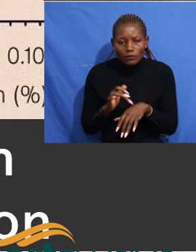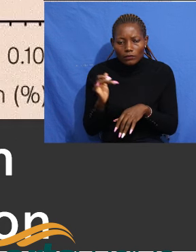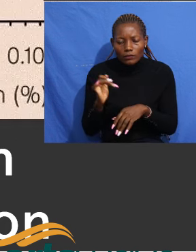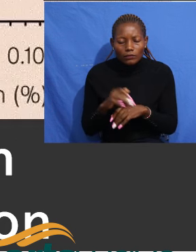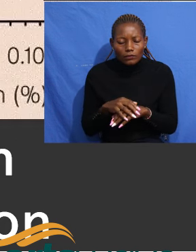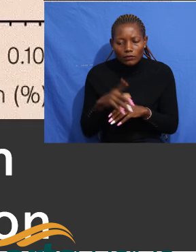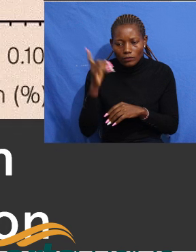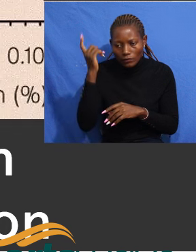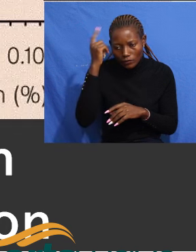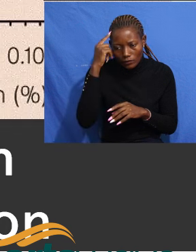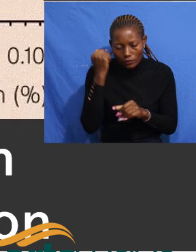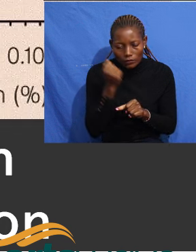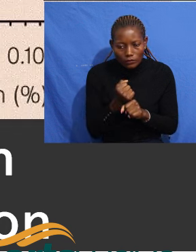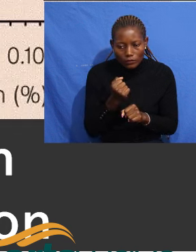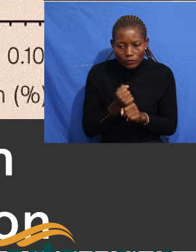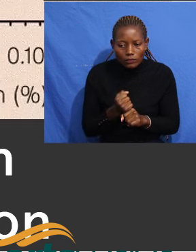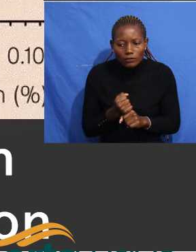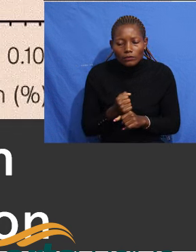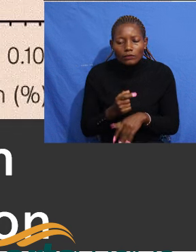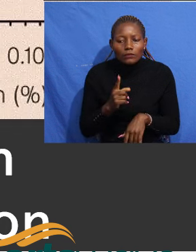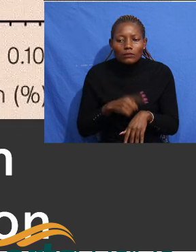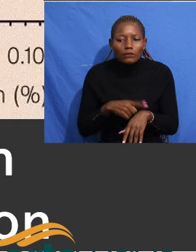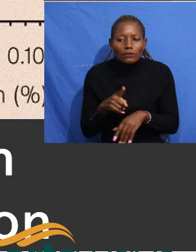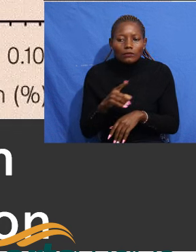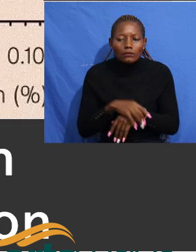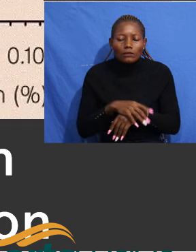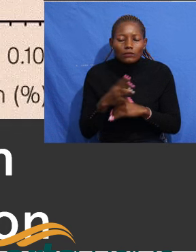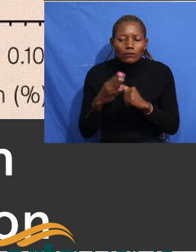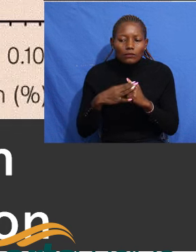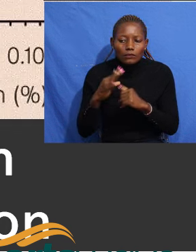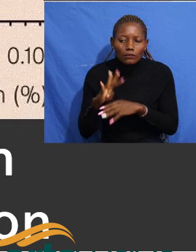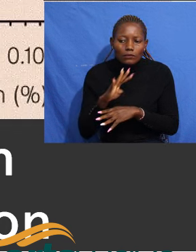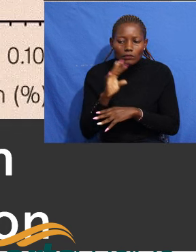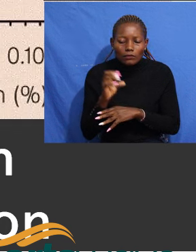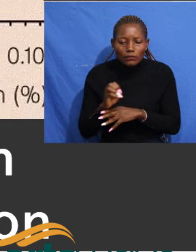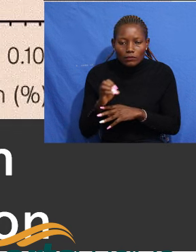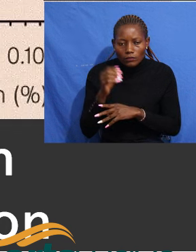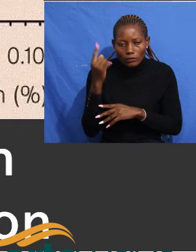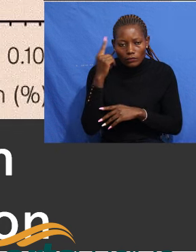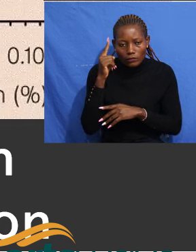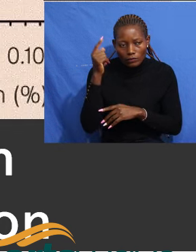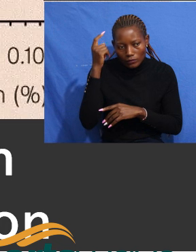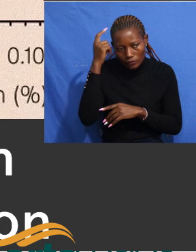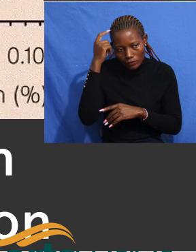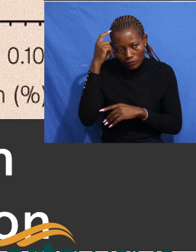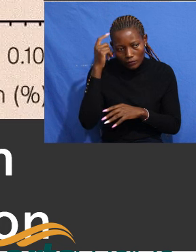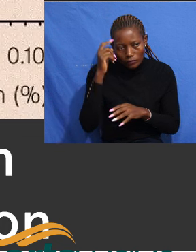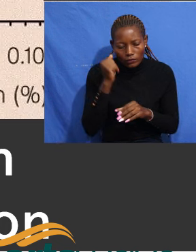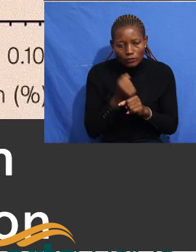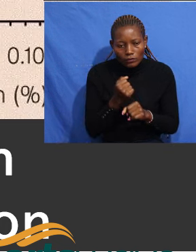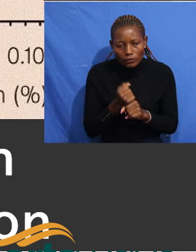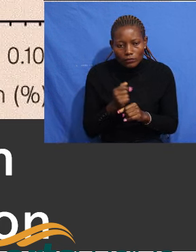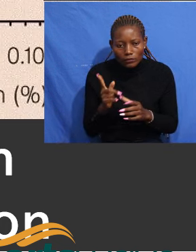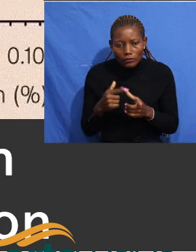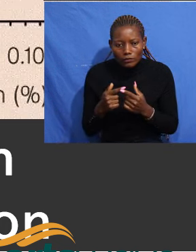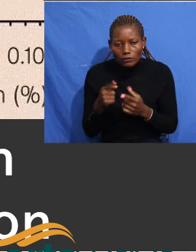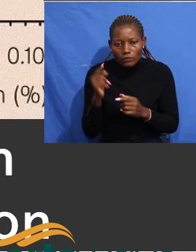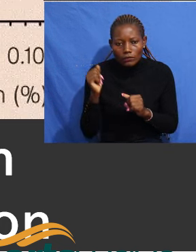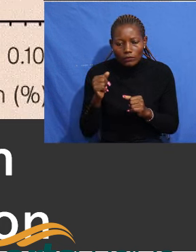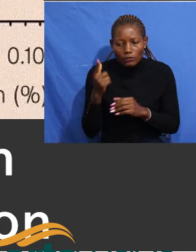get the same 94% of your brain performance, you can see that your